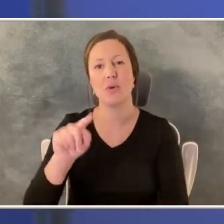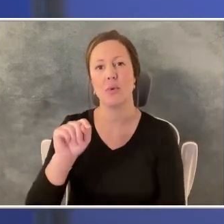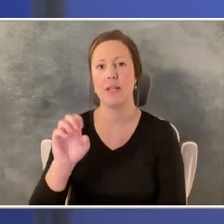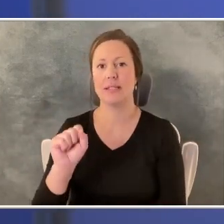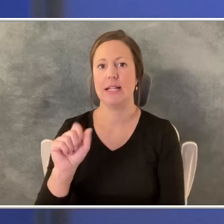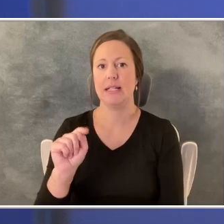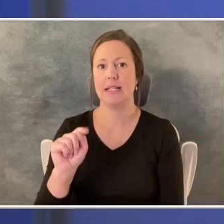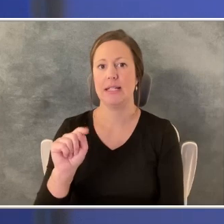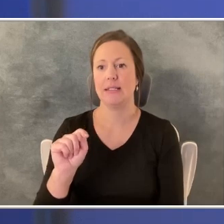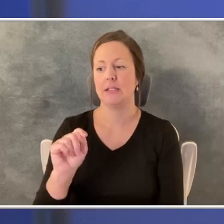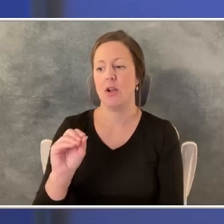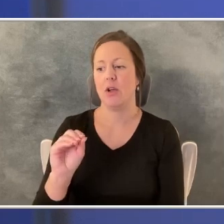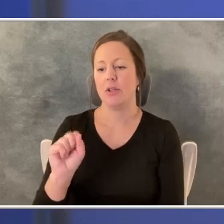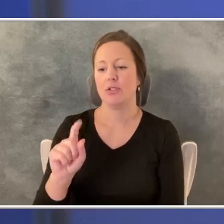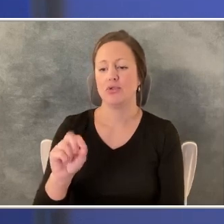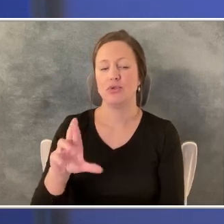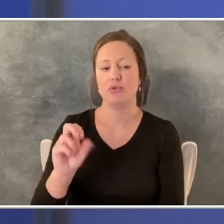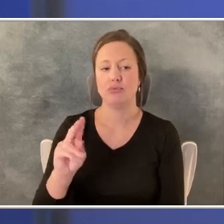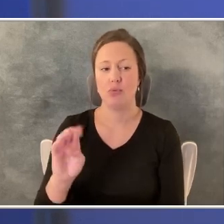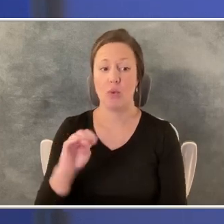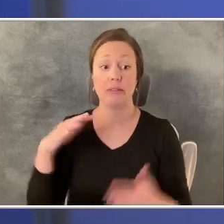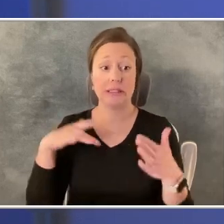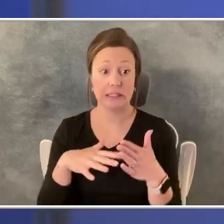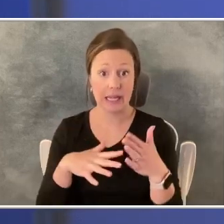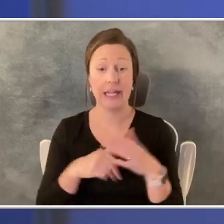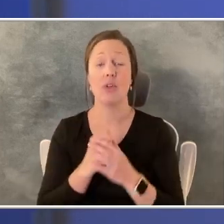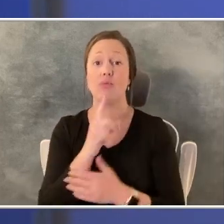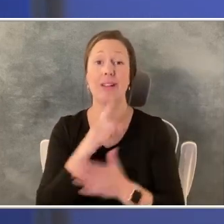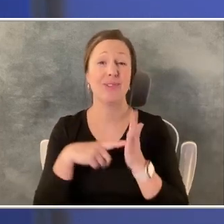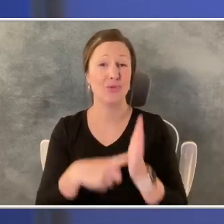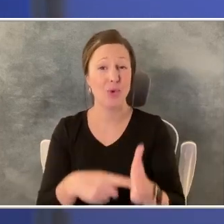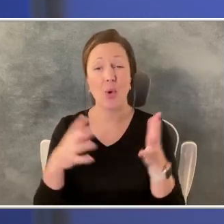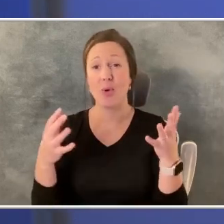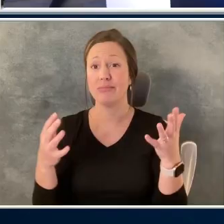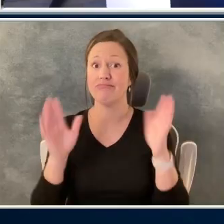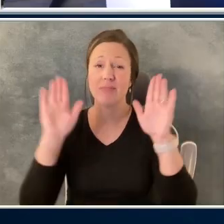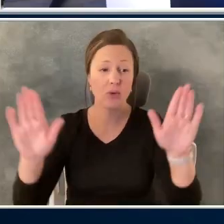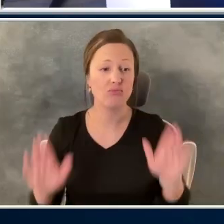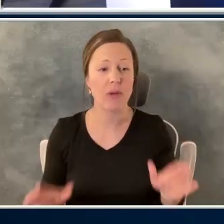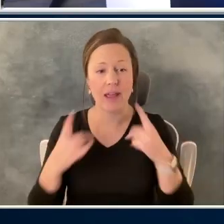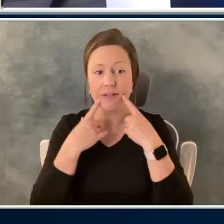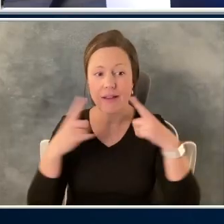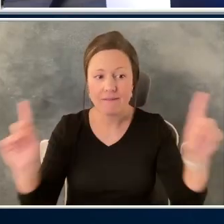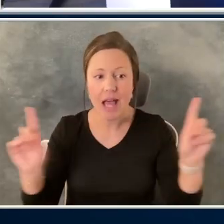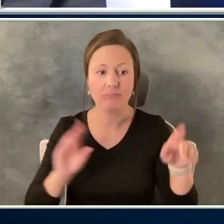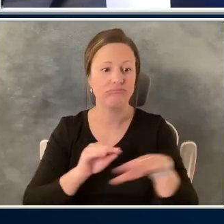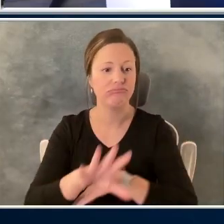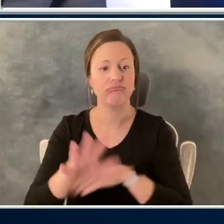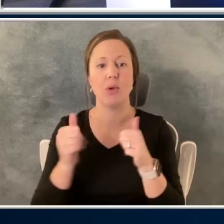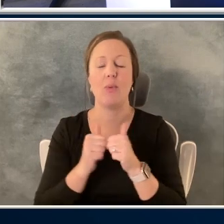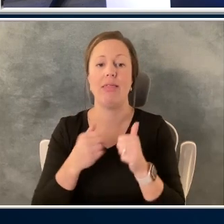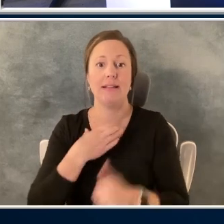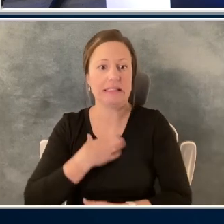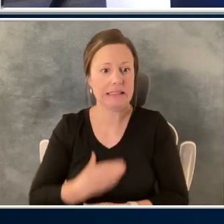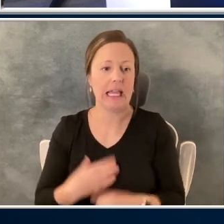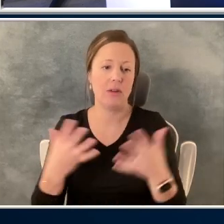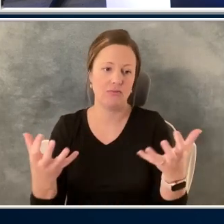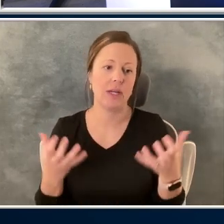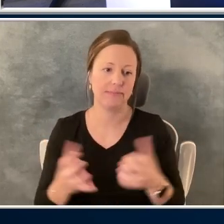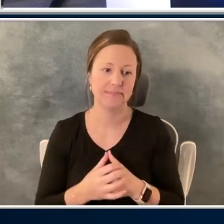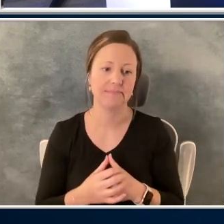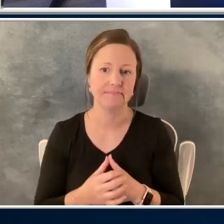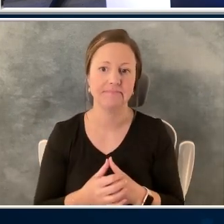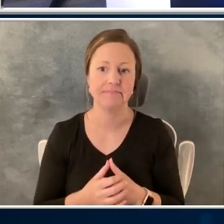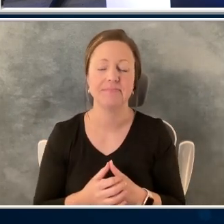and shown to have really great effects with increasing their desire. So much great information today, ladies. Dr. Reddy, what would you say